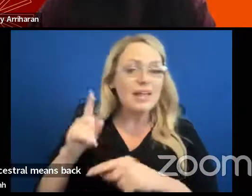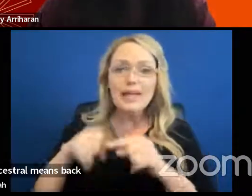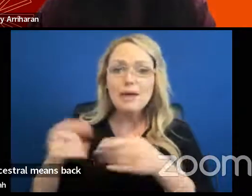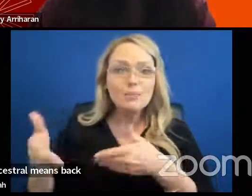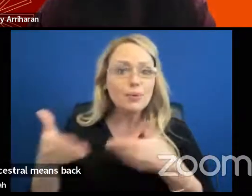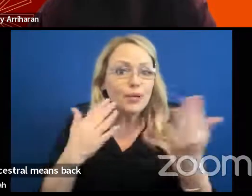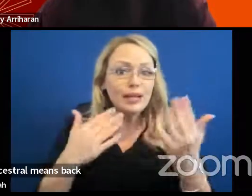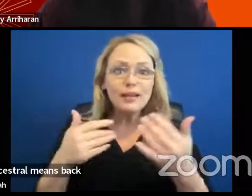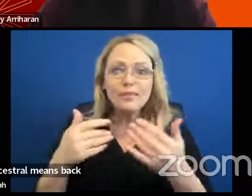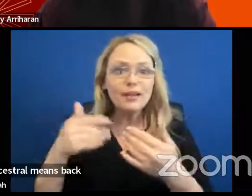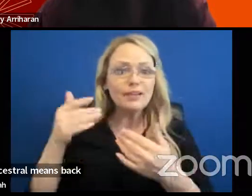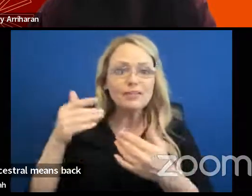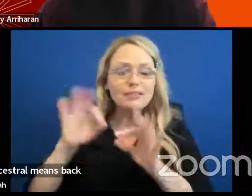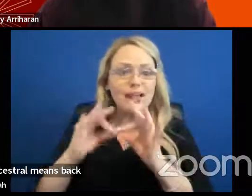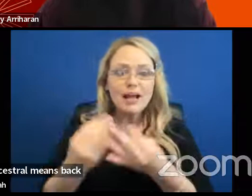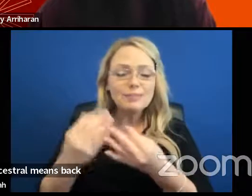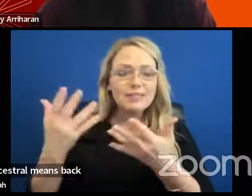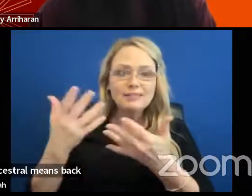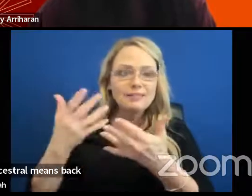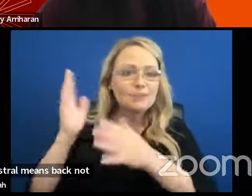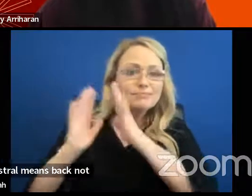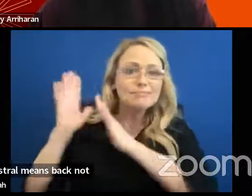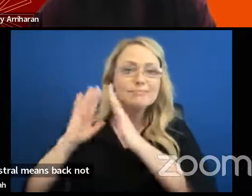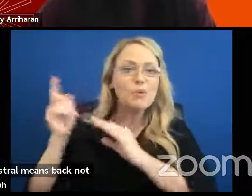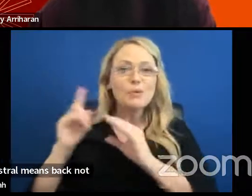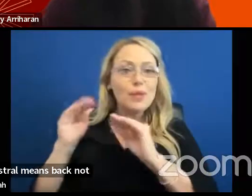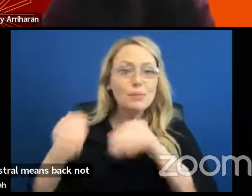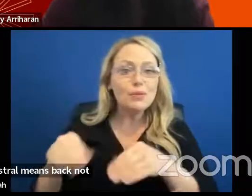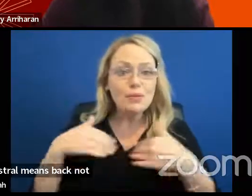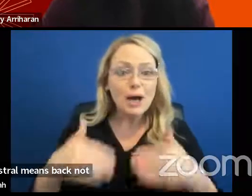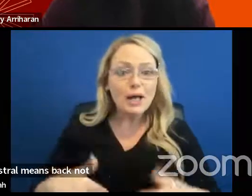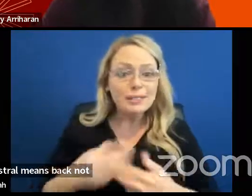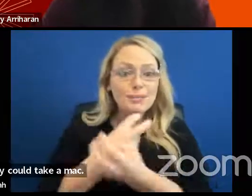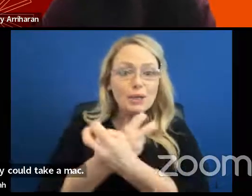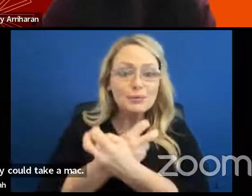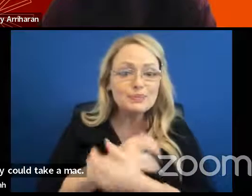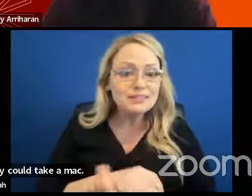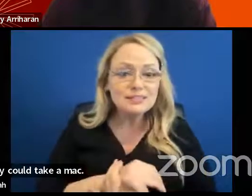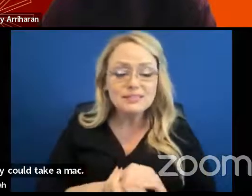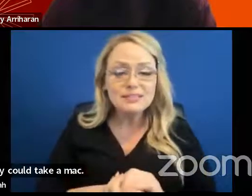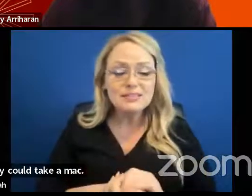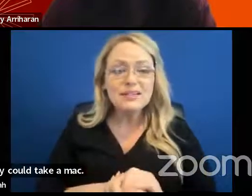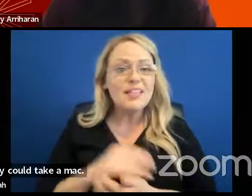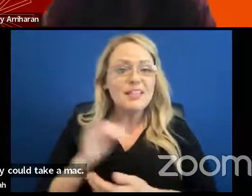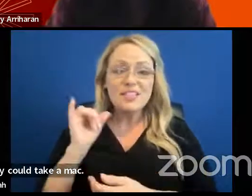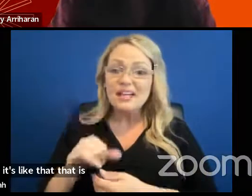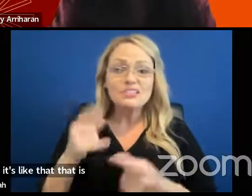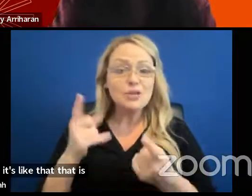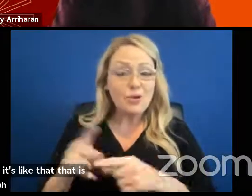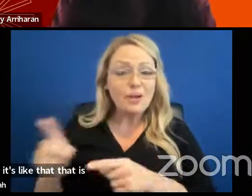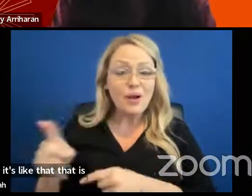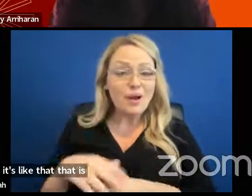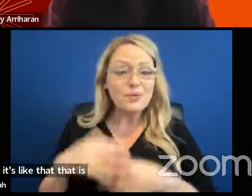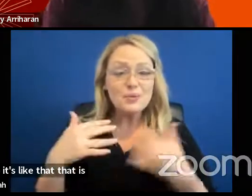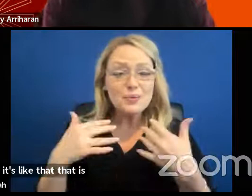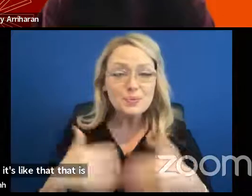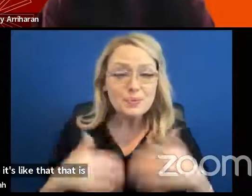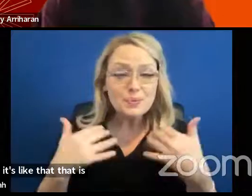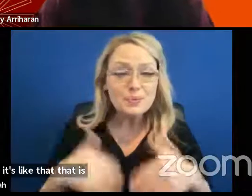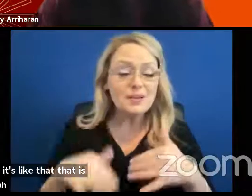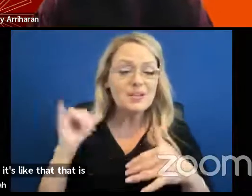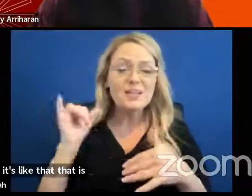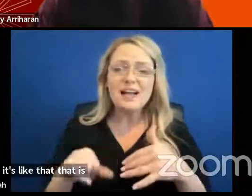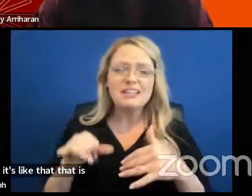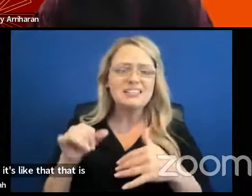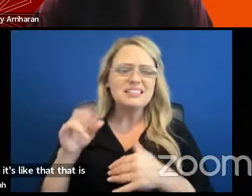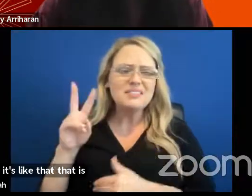lands means even if they could take them back, there's no place to put them. So it's like that is the such a deep and